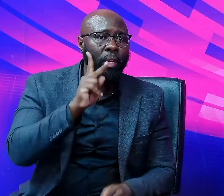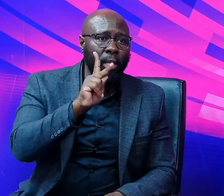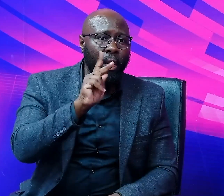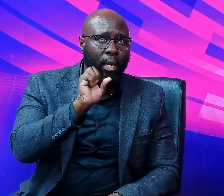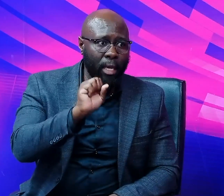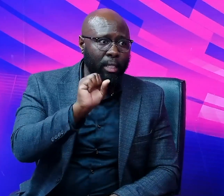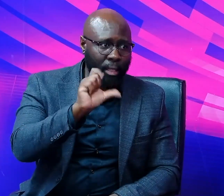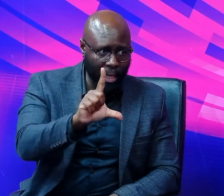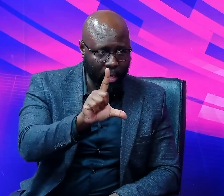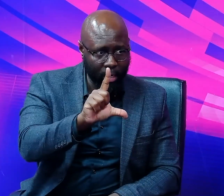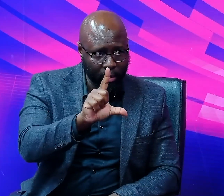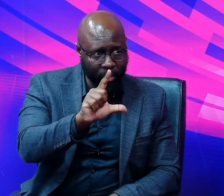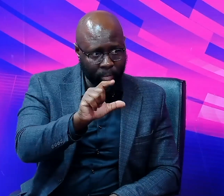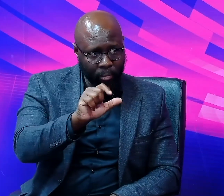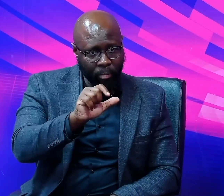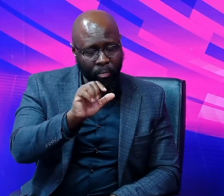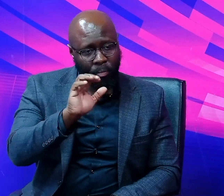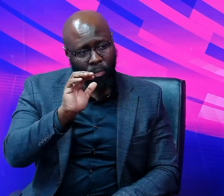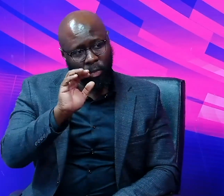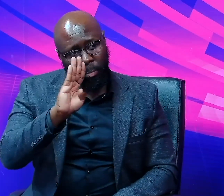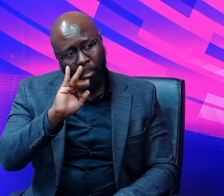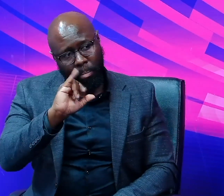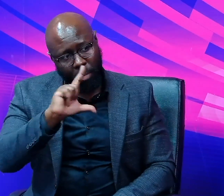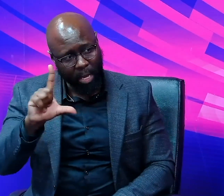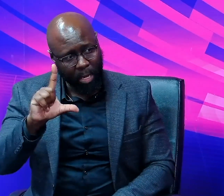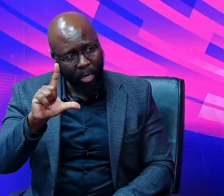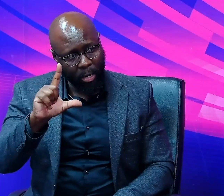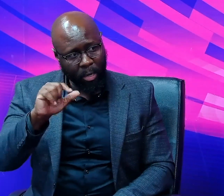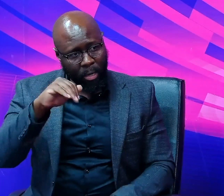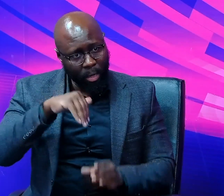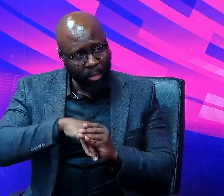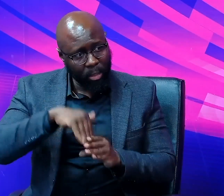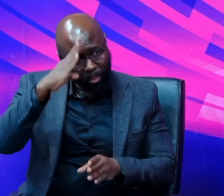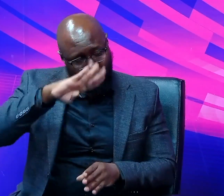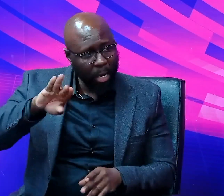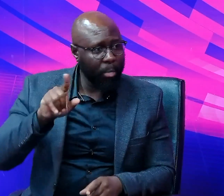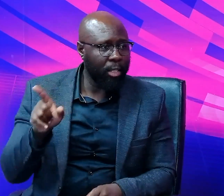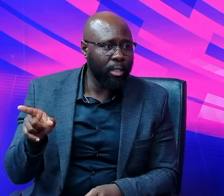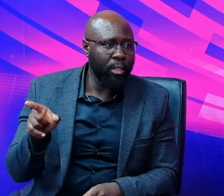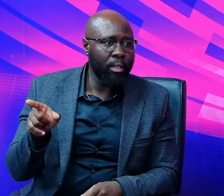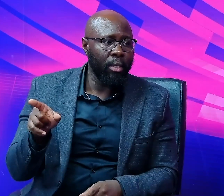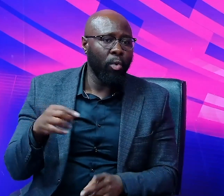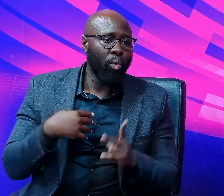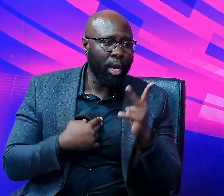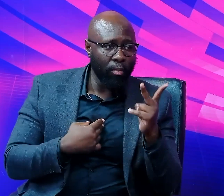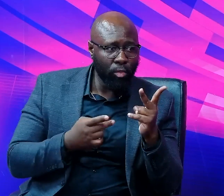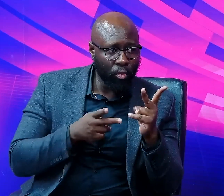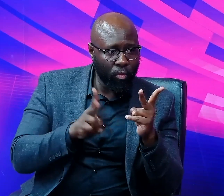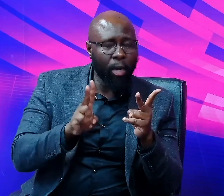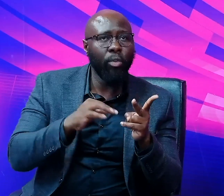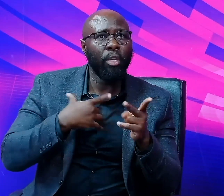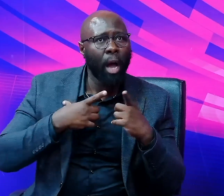happened recently in Parliament. We have the KSL bill in Parliament at the